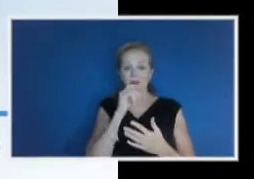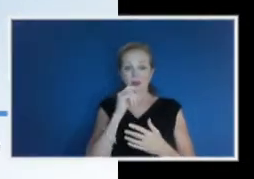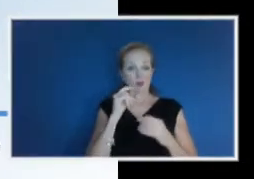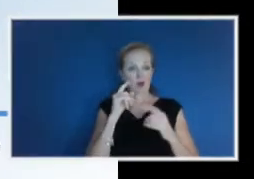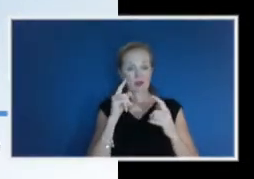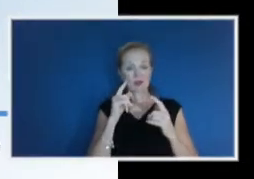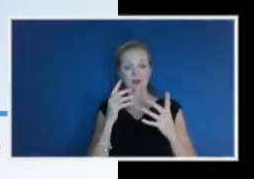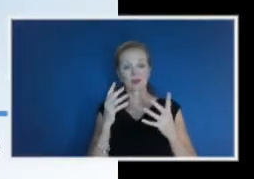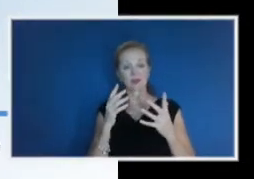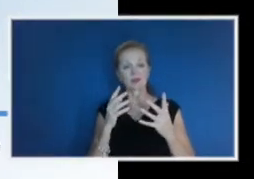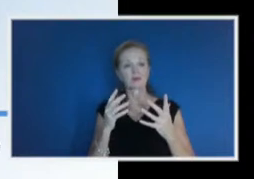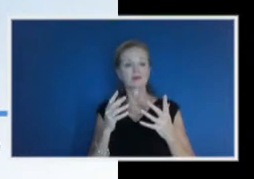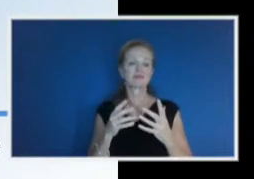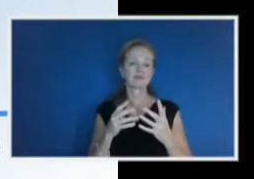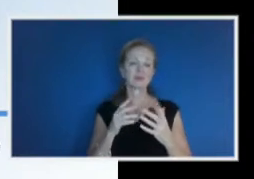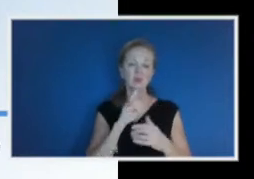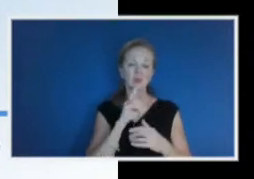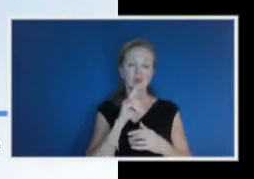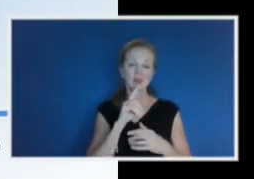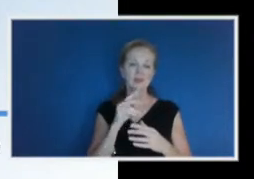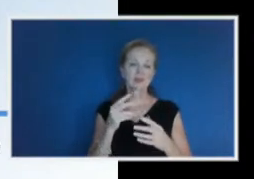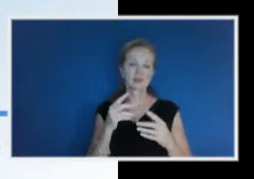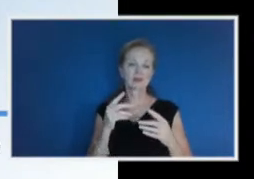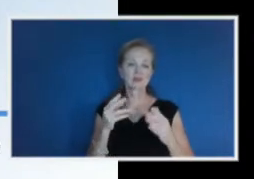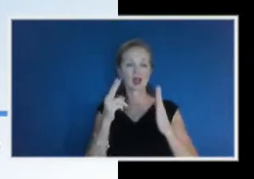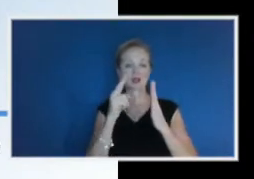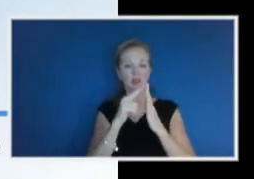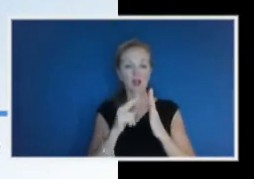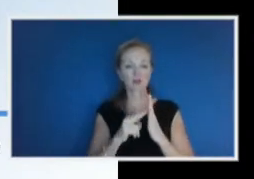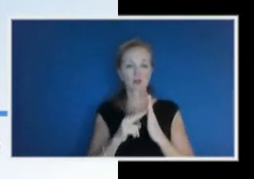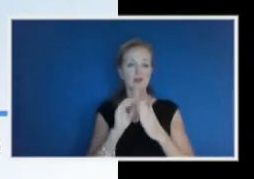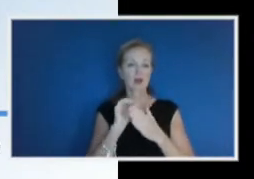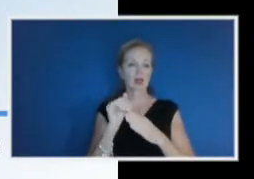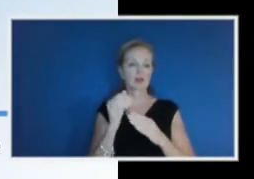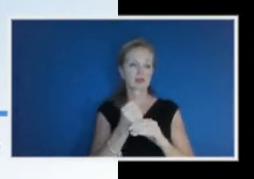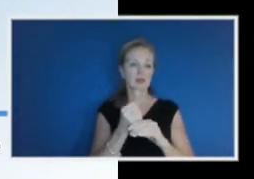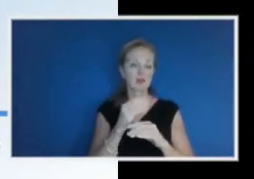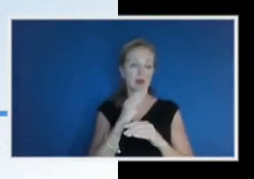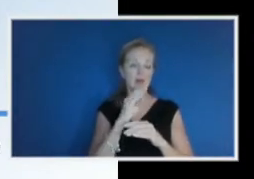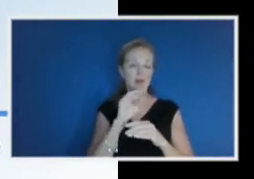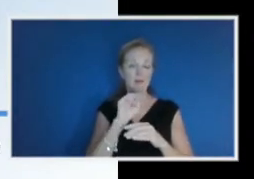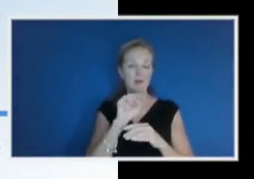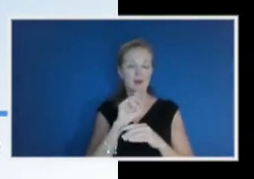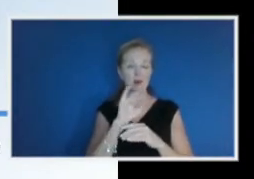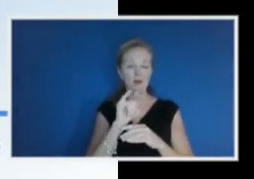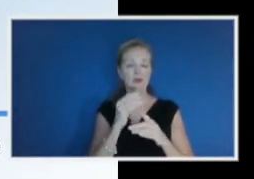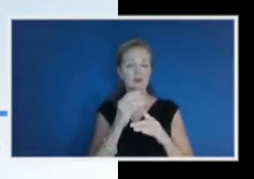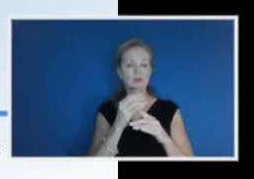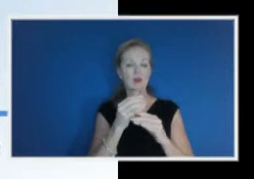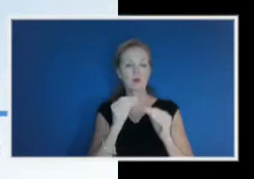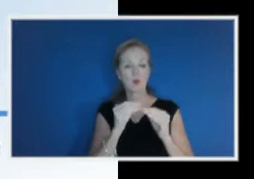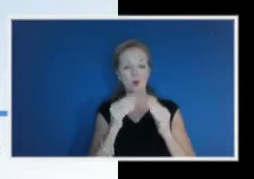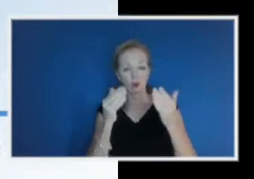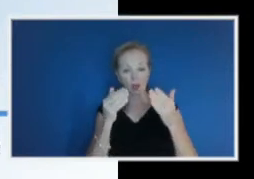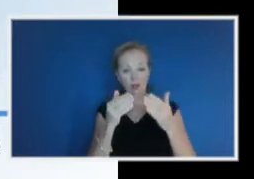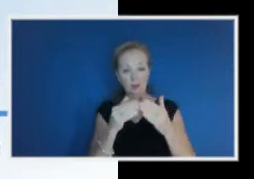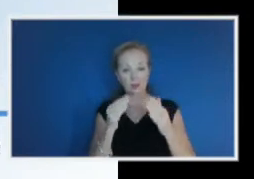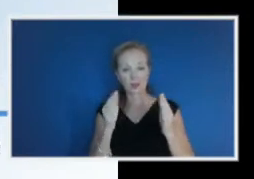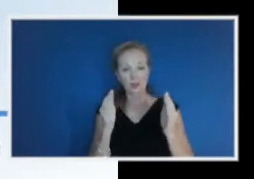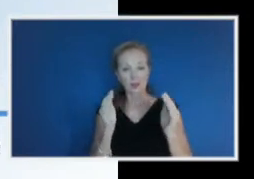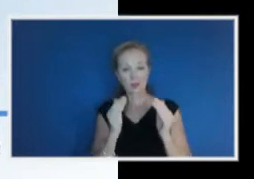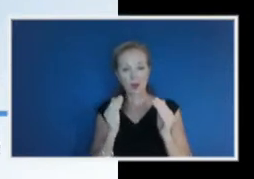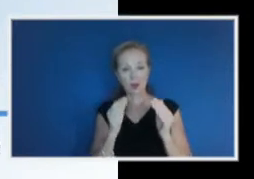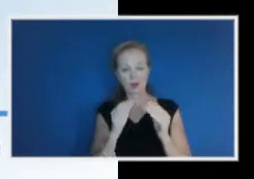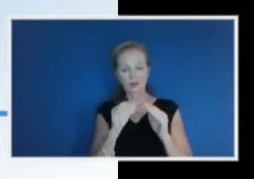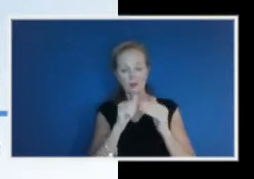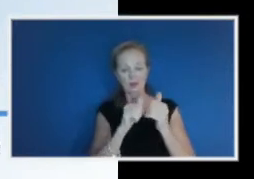find, is that contracts, dollars received by minorities and women are much more concentrated in a small subset of codes